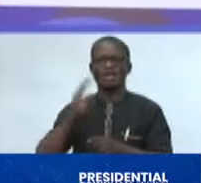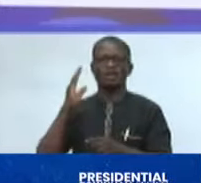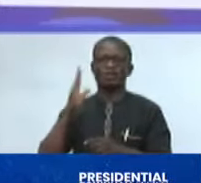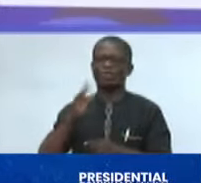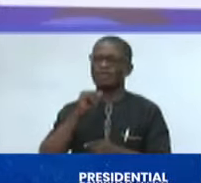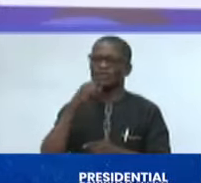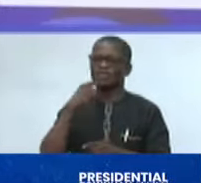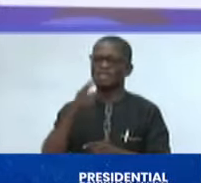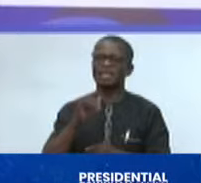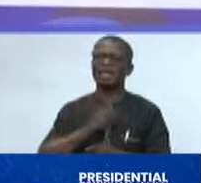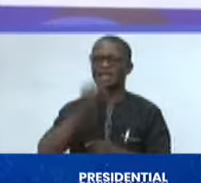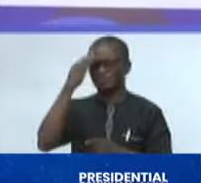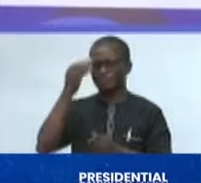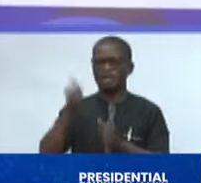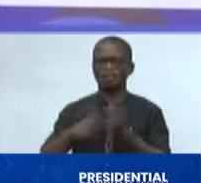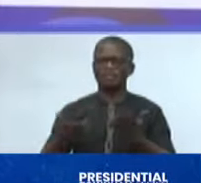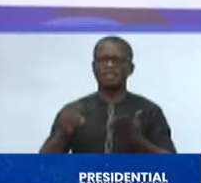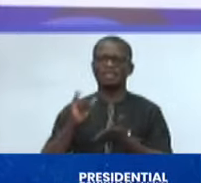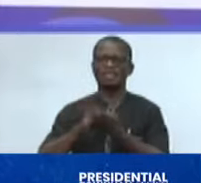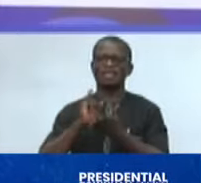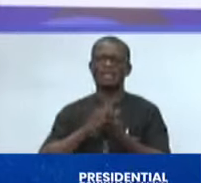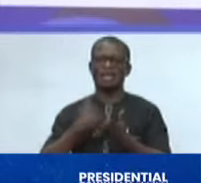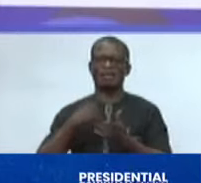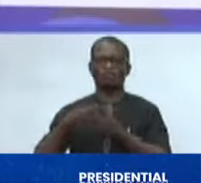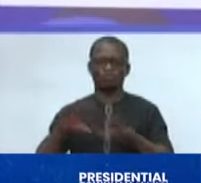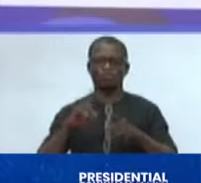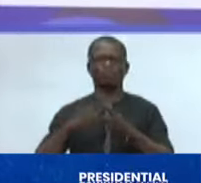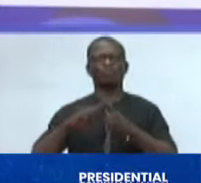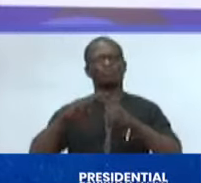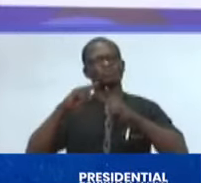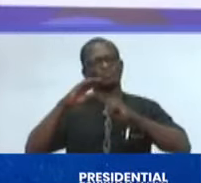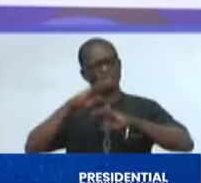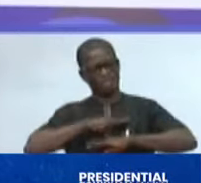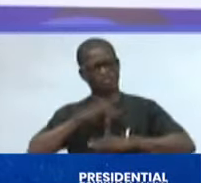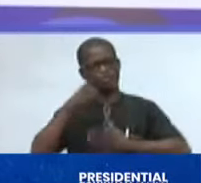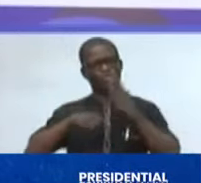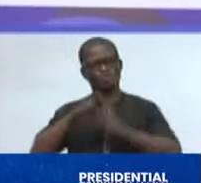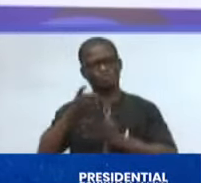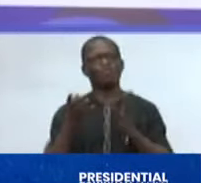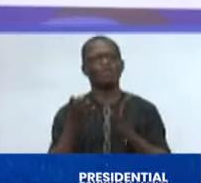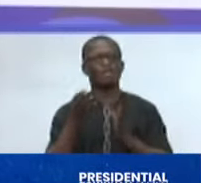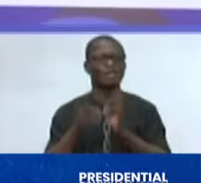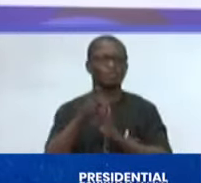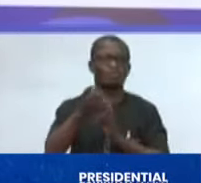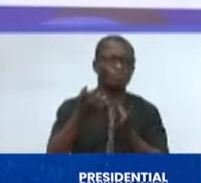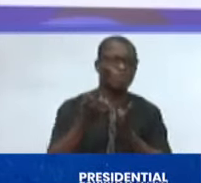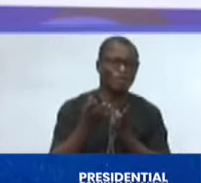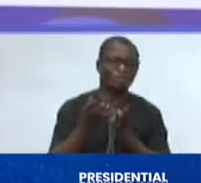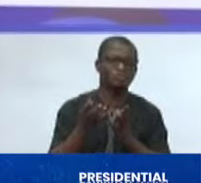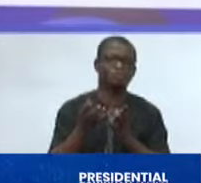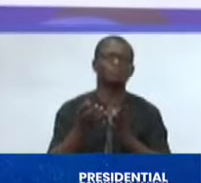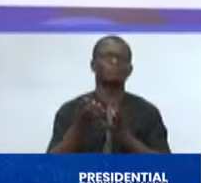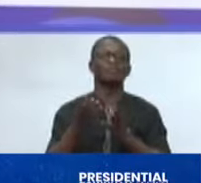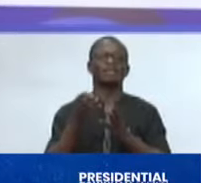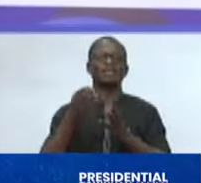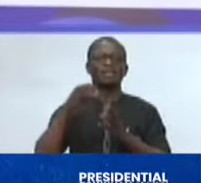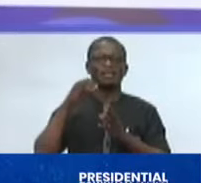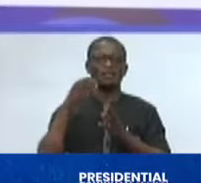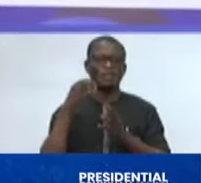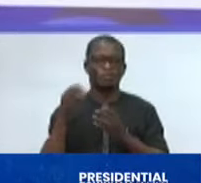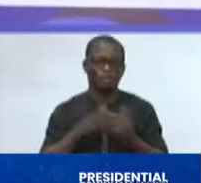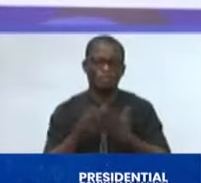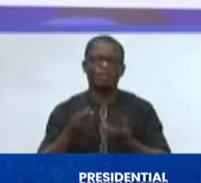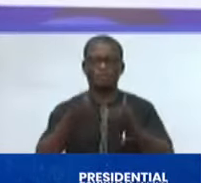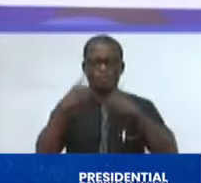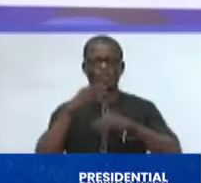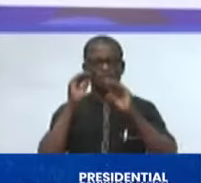tell you, I know everything I have to do to satisfy what you want. So if you want, even after this session, come and teach